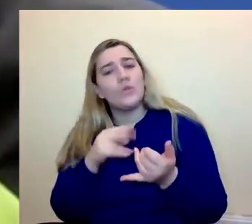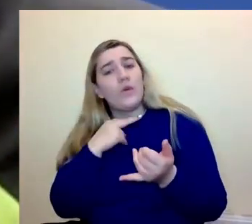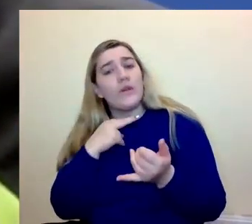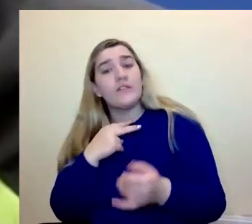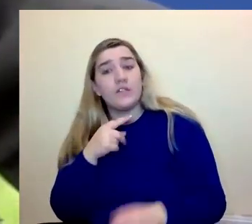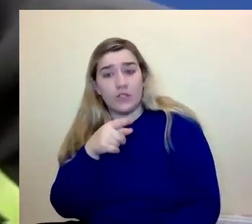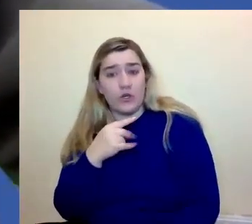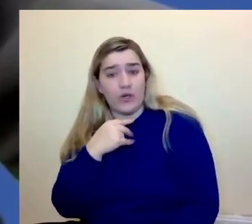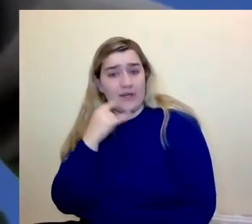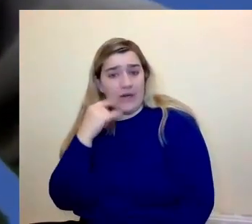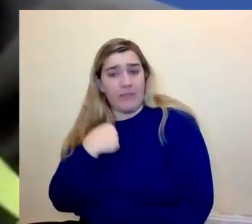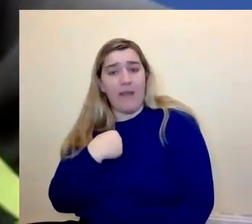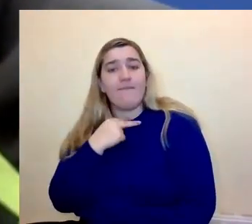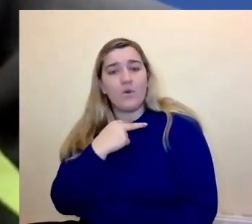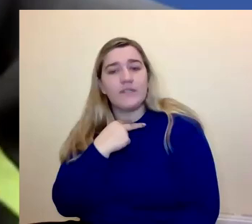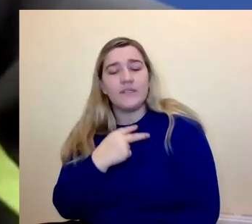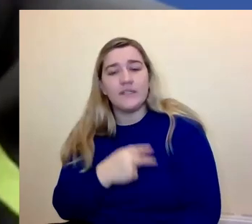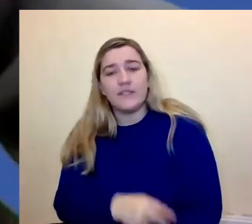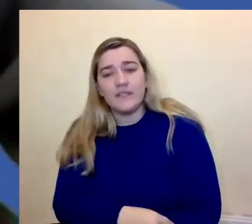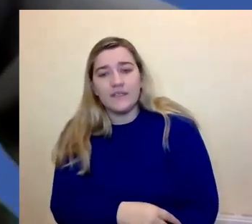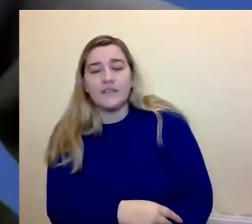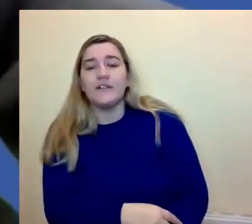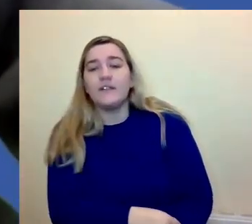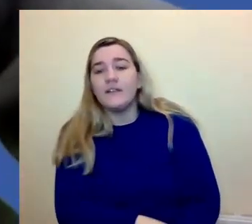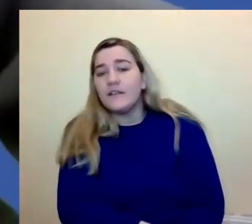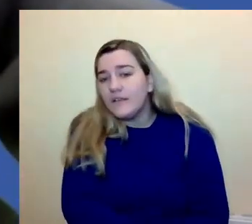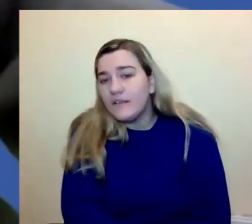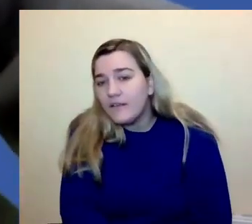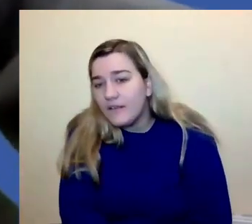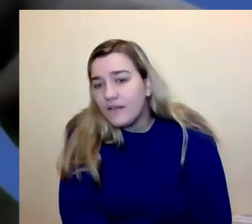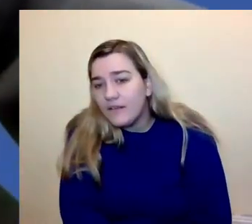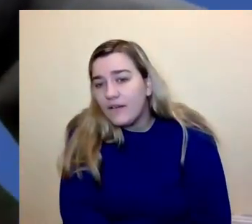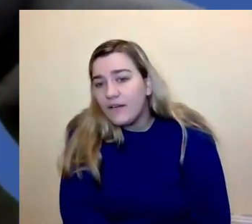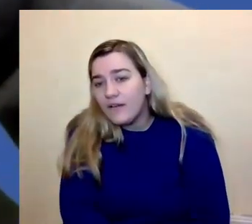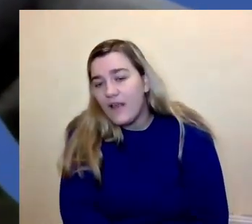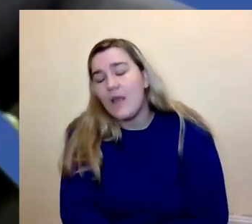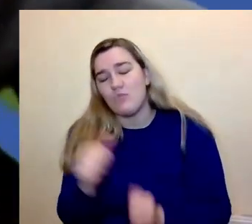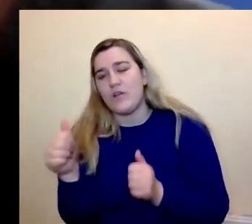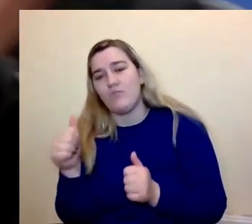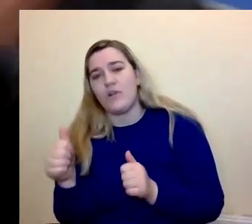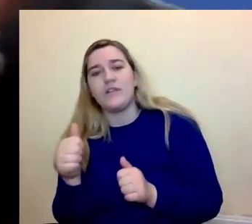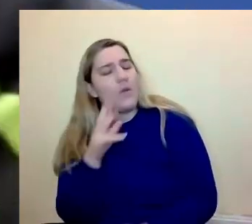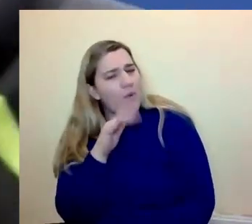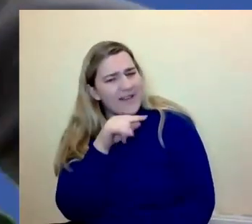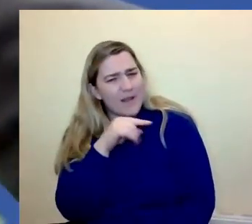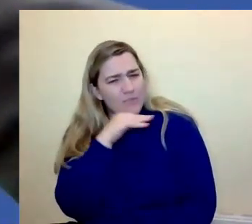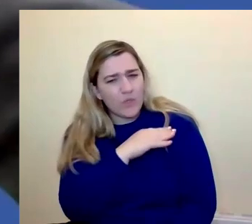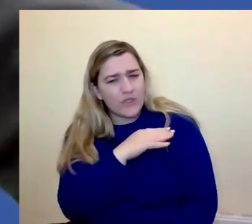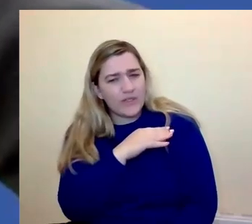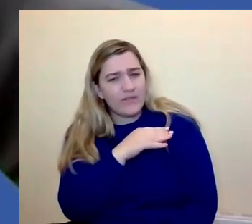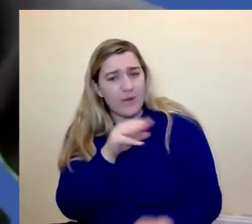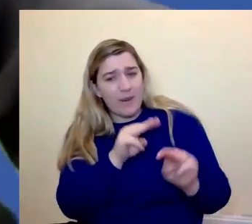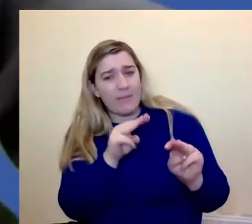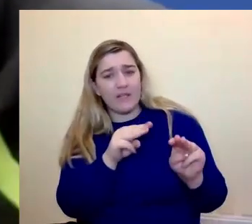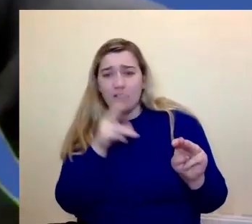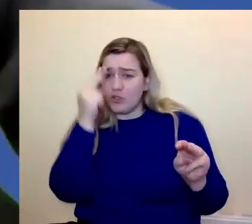hearing my voice. Hearing your voice, and why is that important when it comes to decision making? Why is that important? And to get it